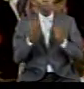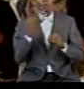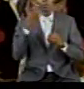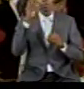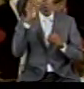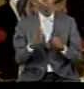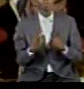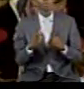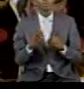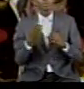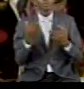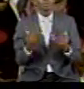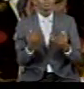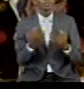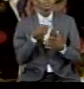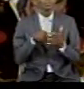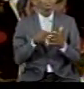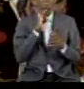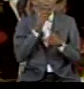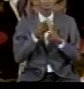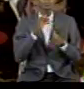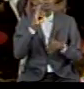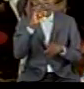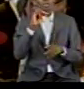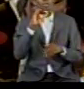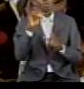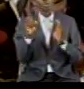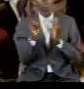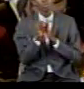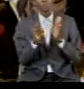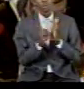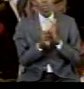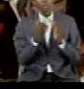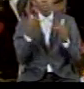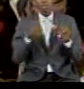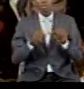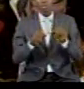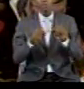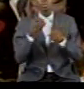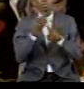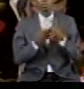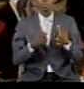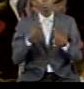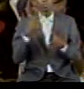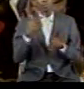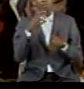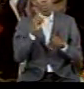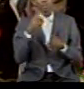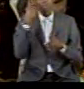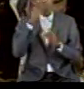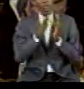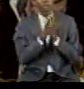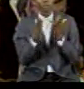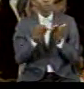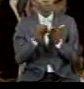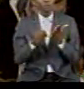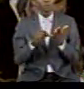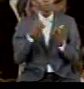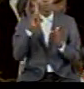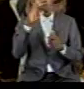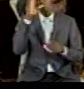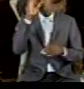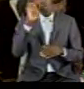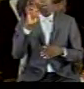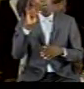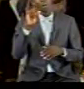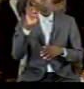We praise the Lord. From the GS official Facebook page, Emmanuel Shotunde wrote, he says that before now he's been having a